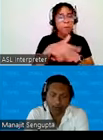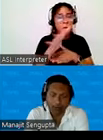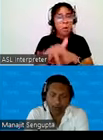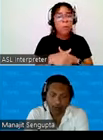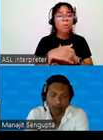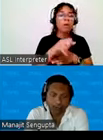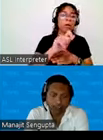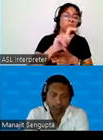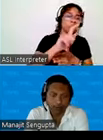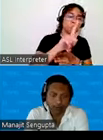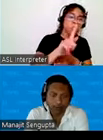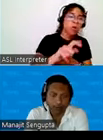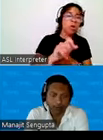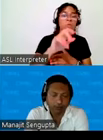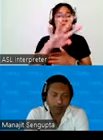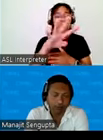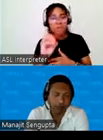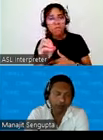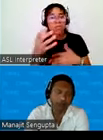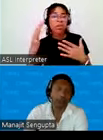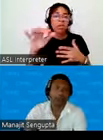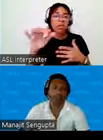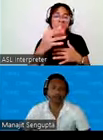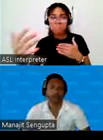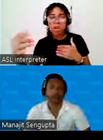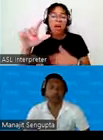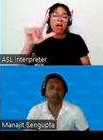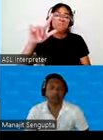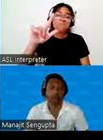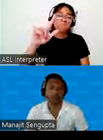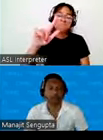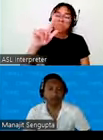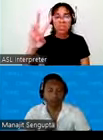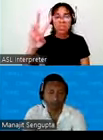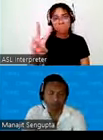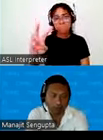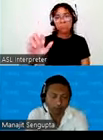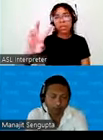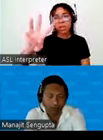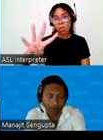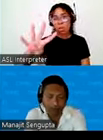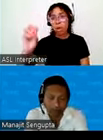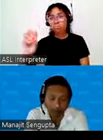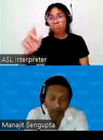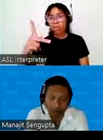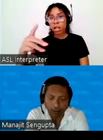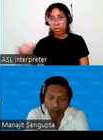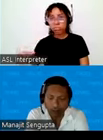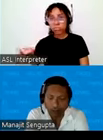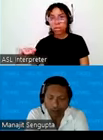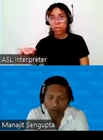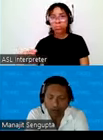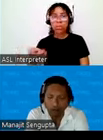square kilometers. With an assumption that the wind density is like 3 megawatts per kilometer